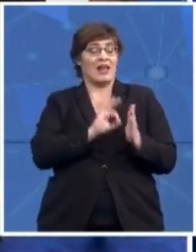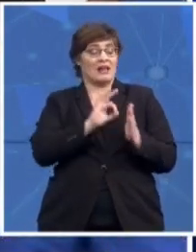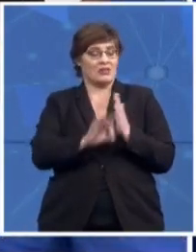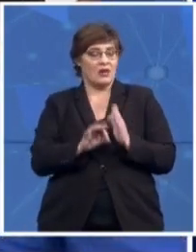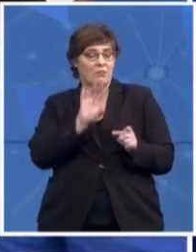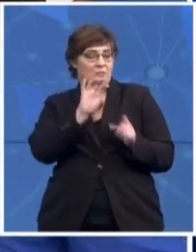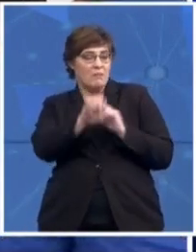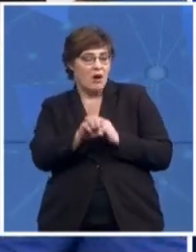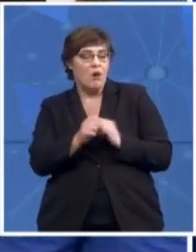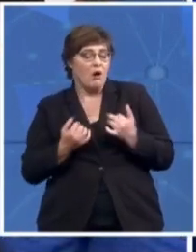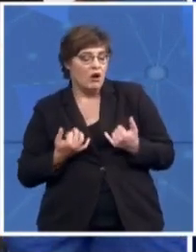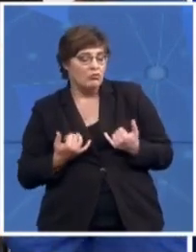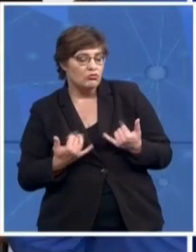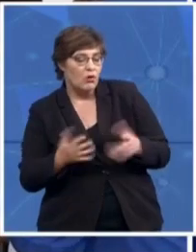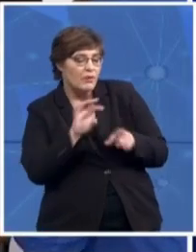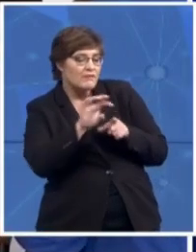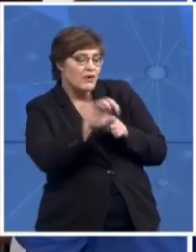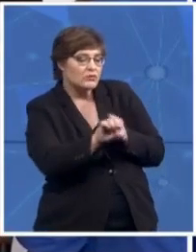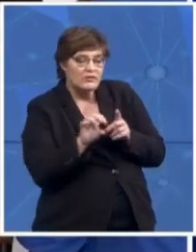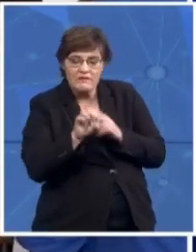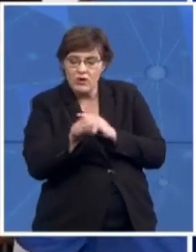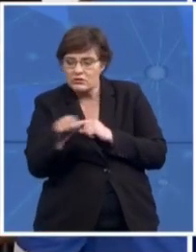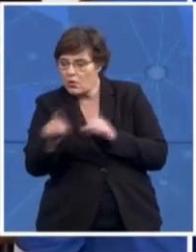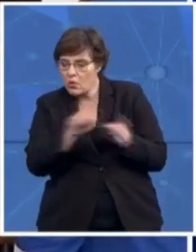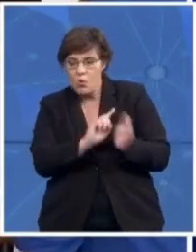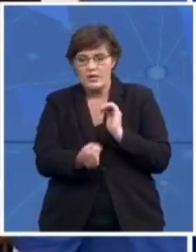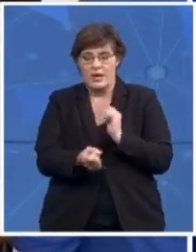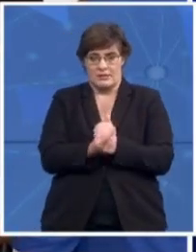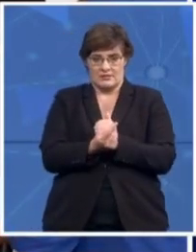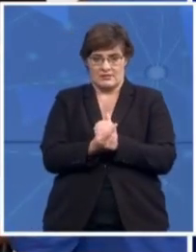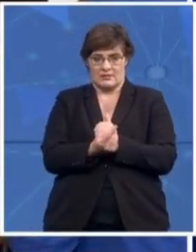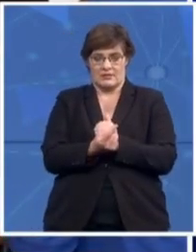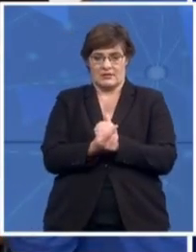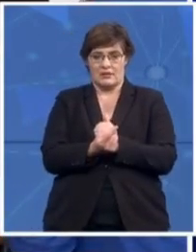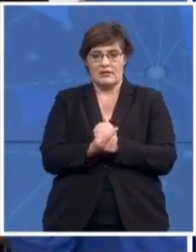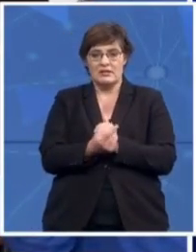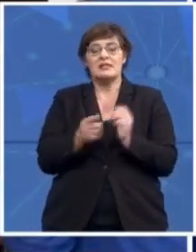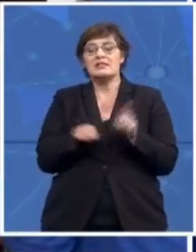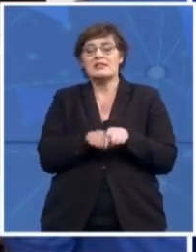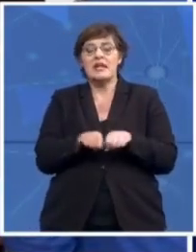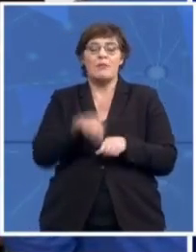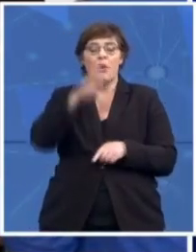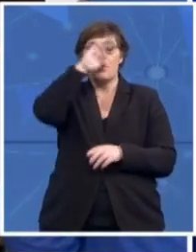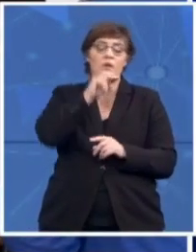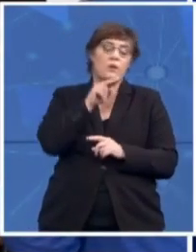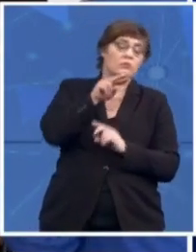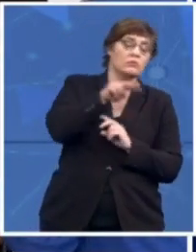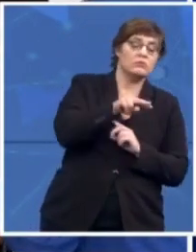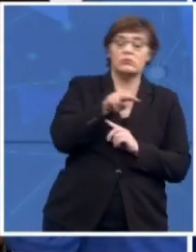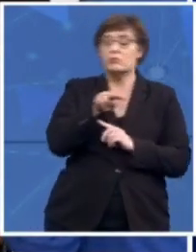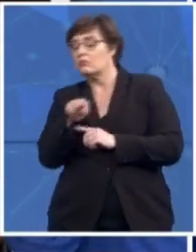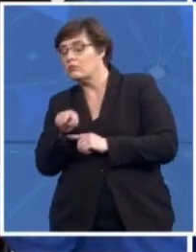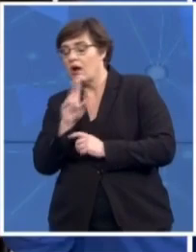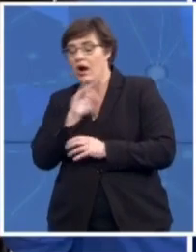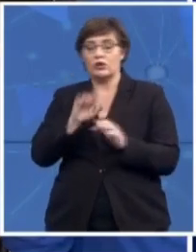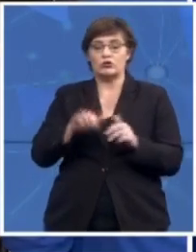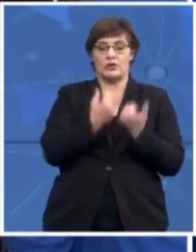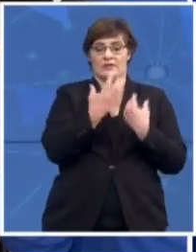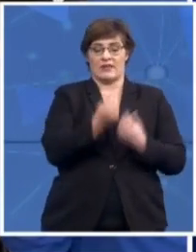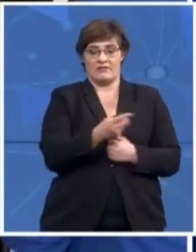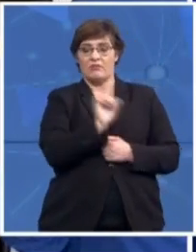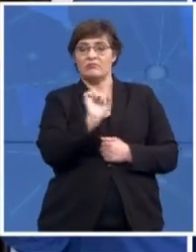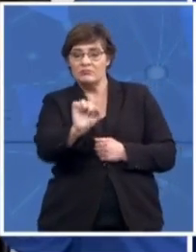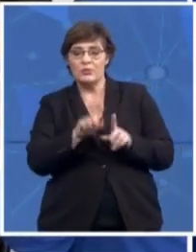what is going on and give us a window into some of the challenges that people are going through. You and your team have no doubt